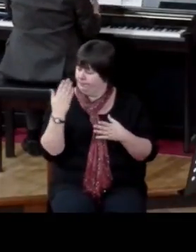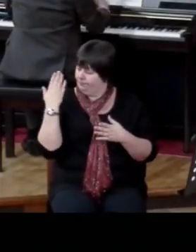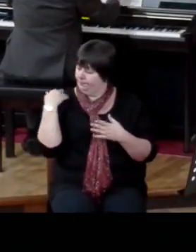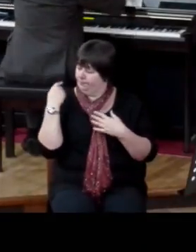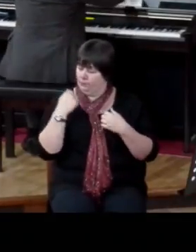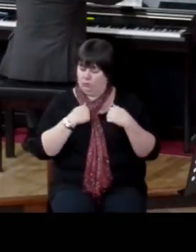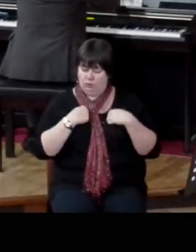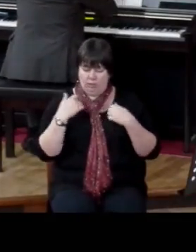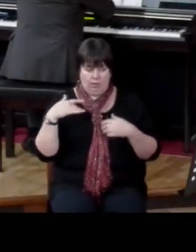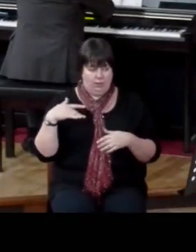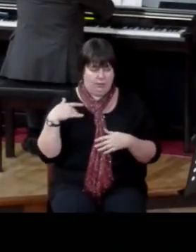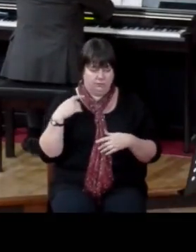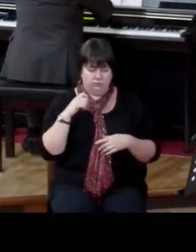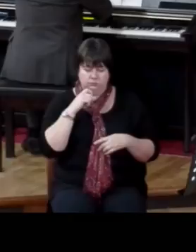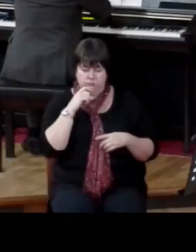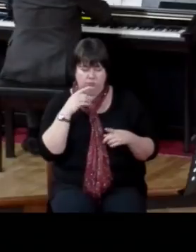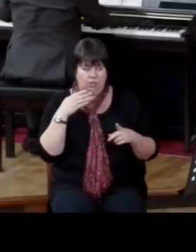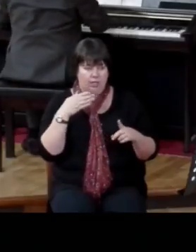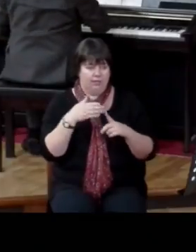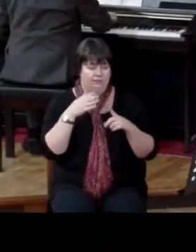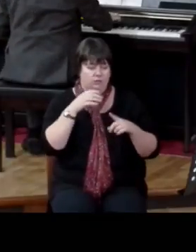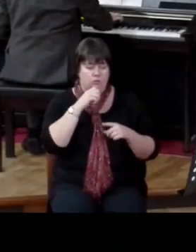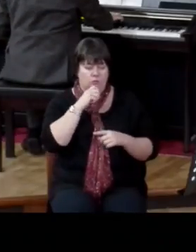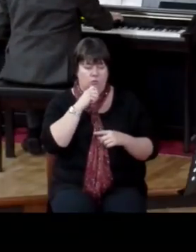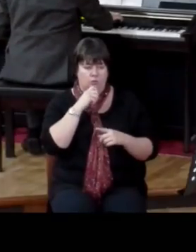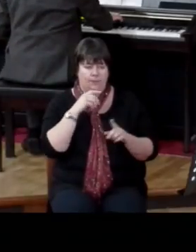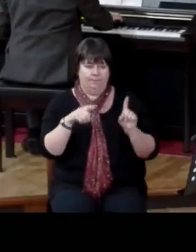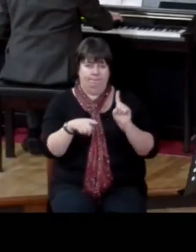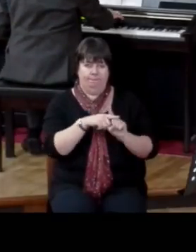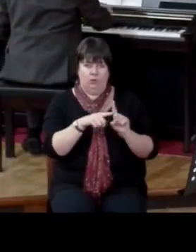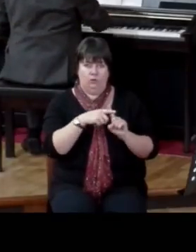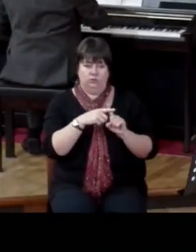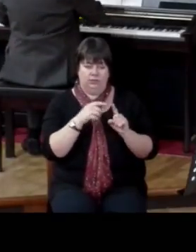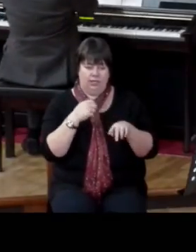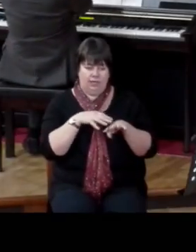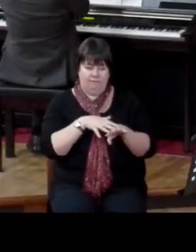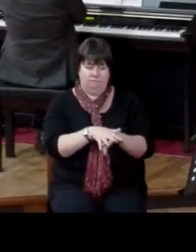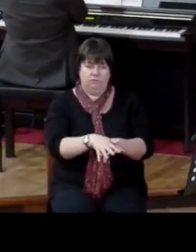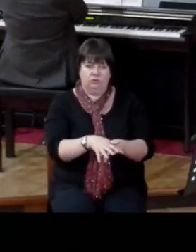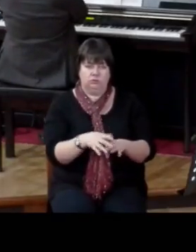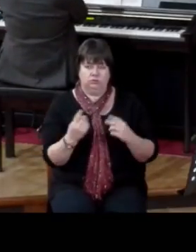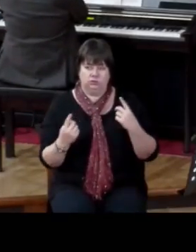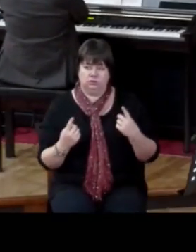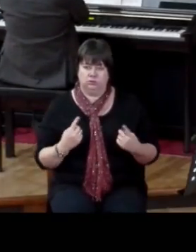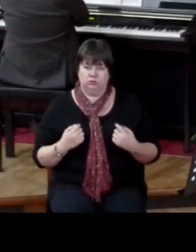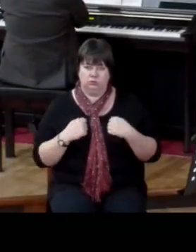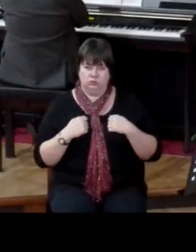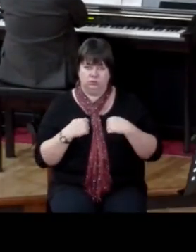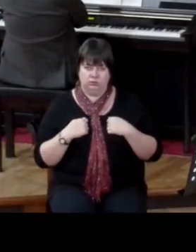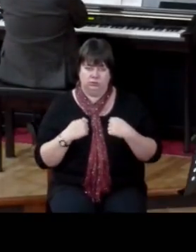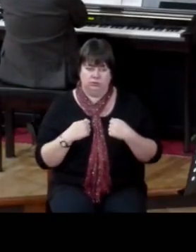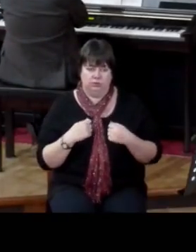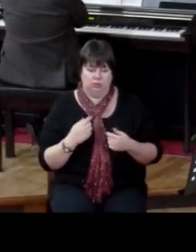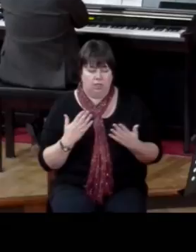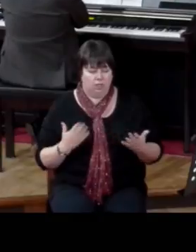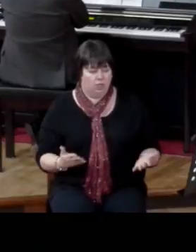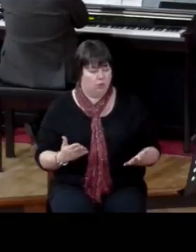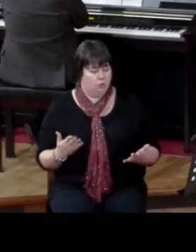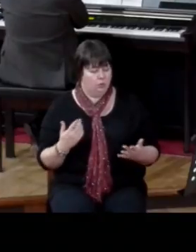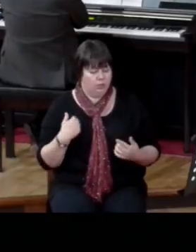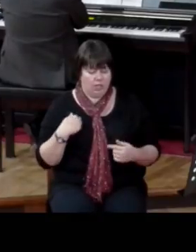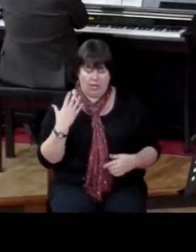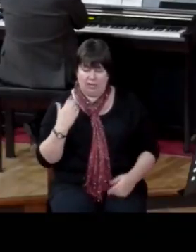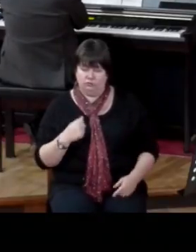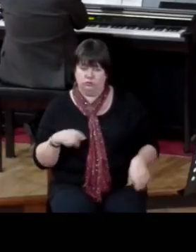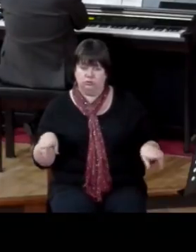identify those who've had such a positive influence on us. What a responsibility it is for us now to undertake that